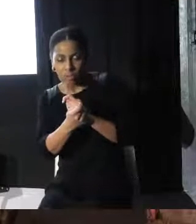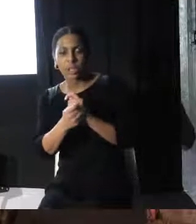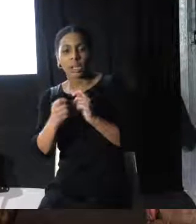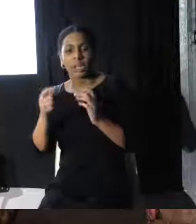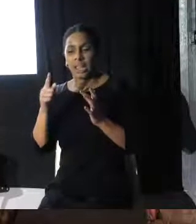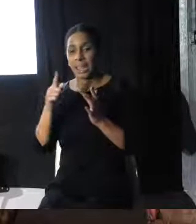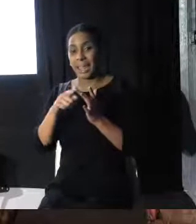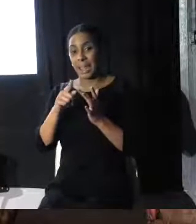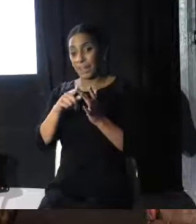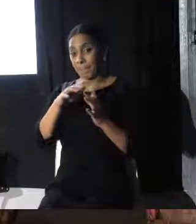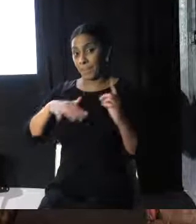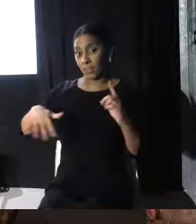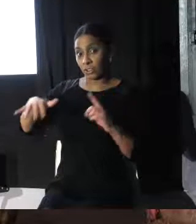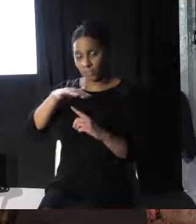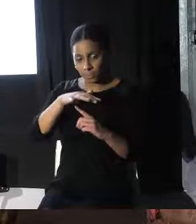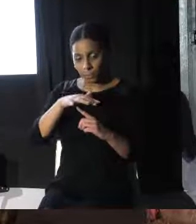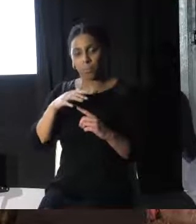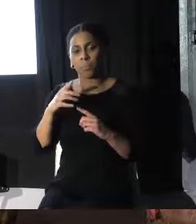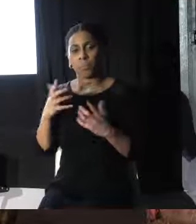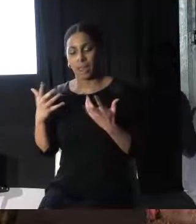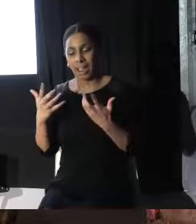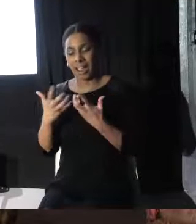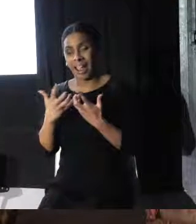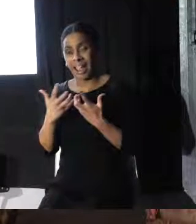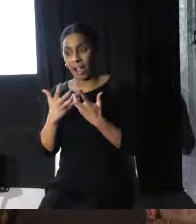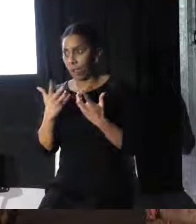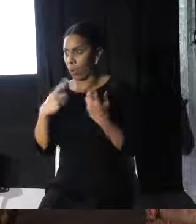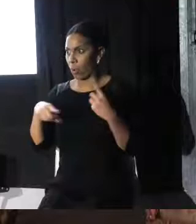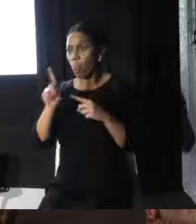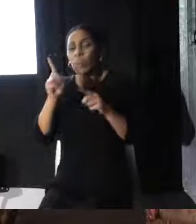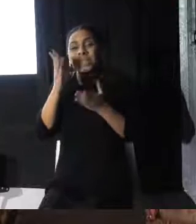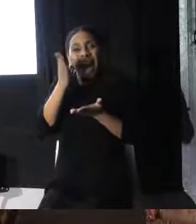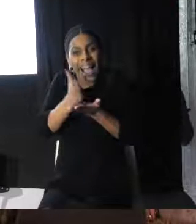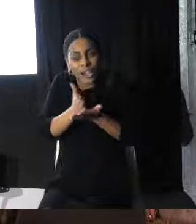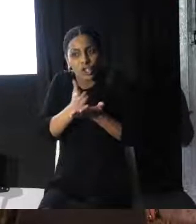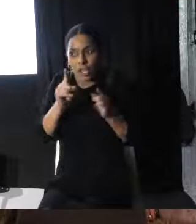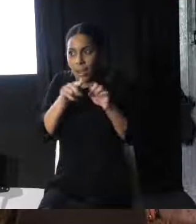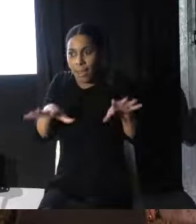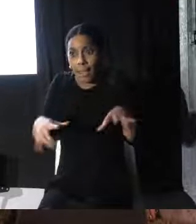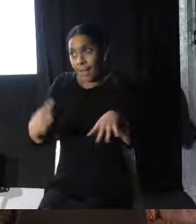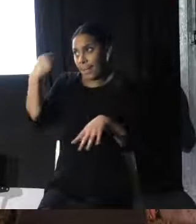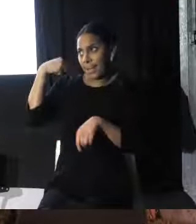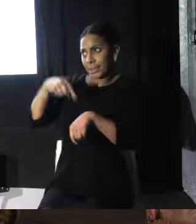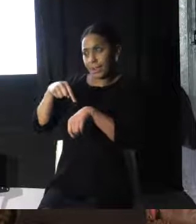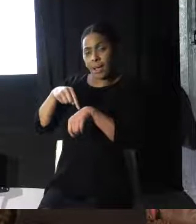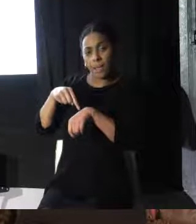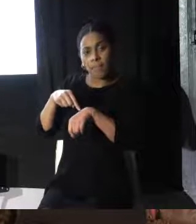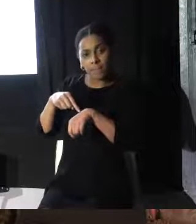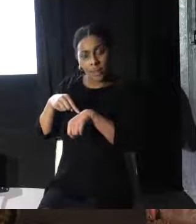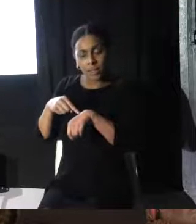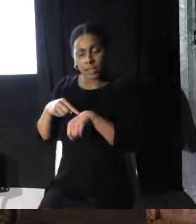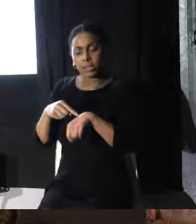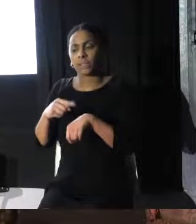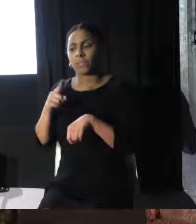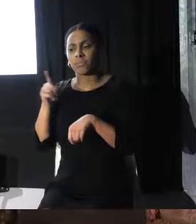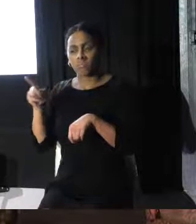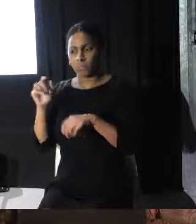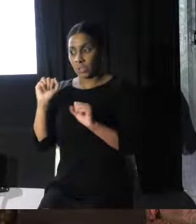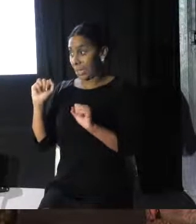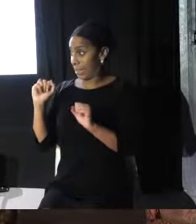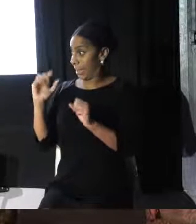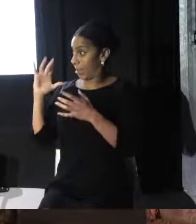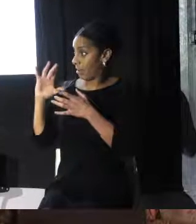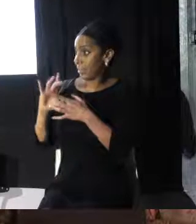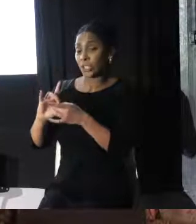eigentlich gewesen, how it really was. That's what we're looking for from our history, that continues through to